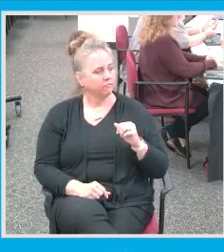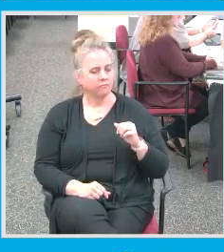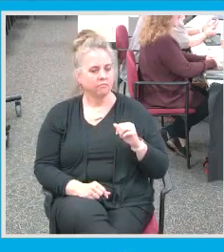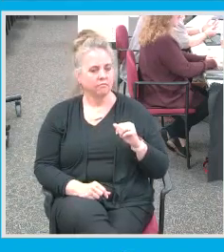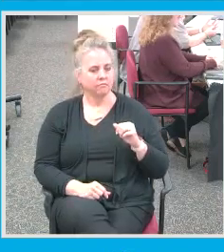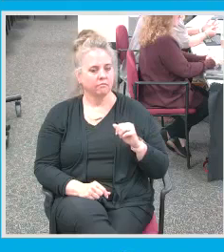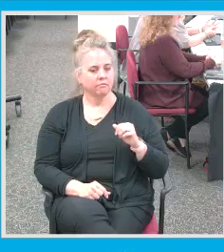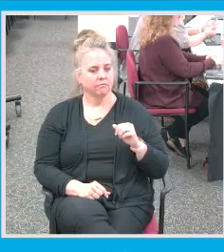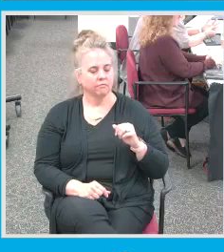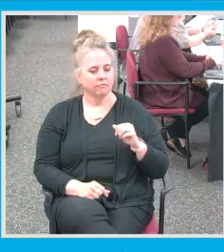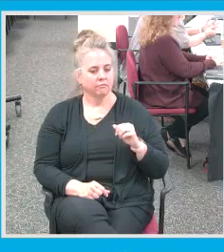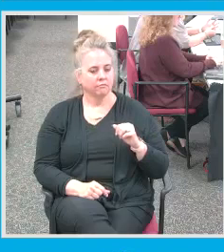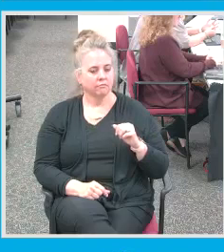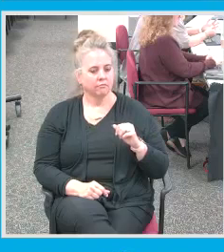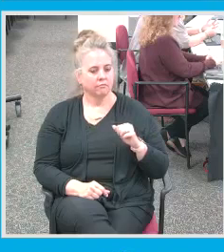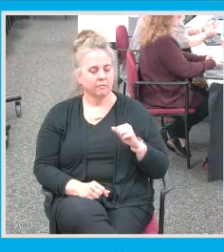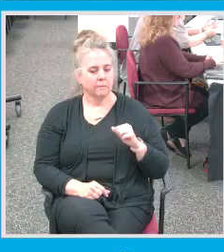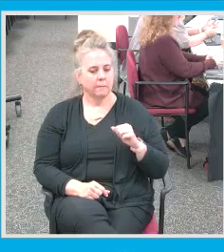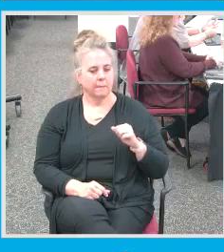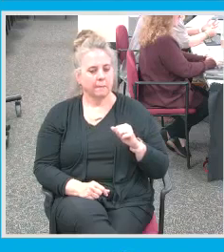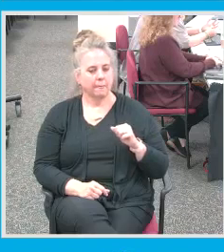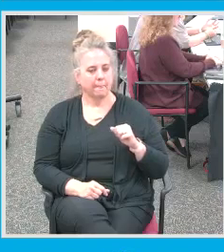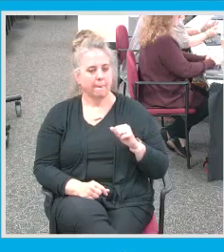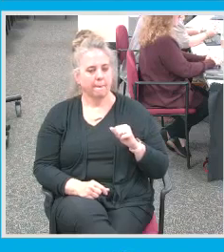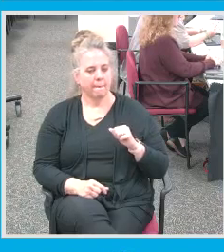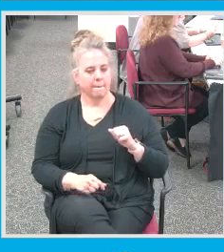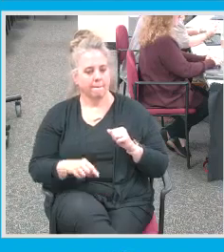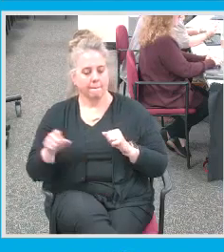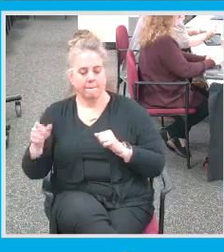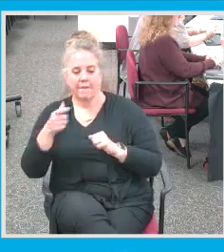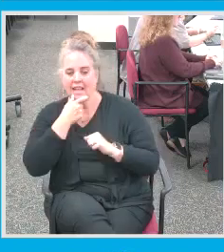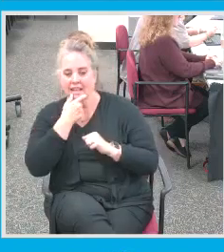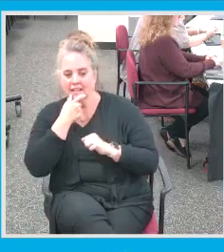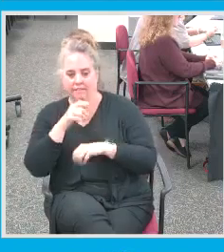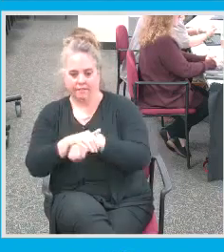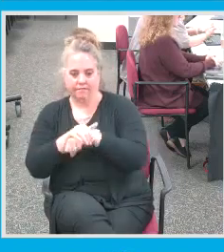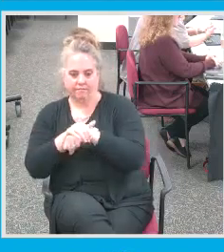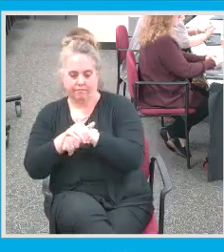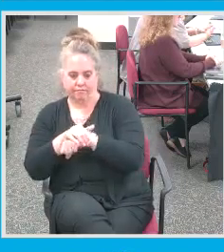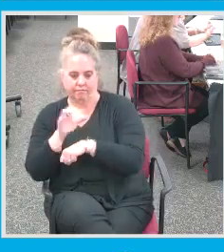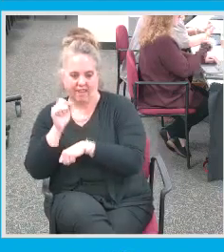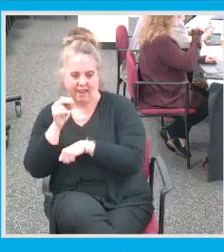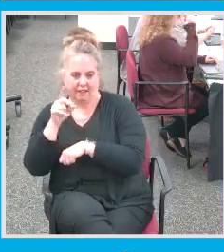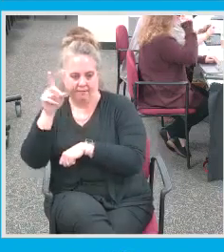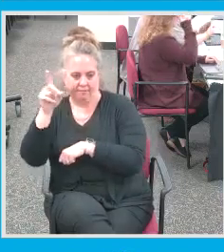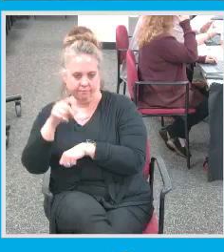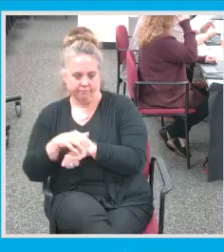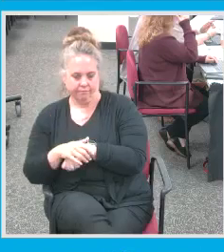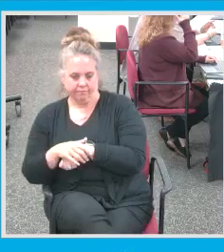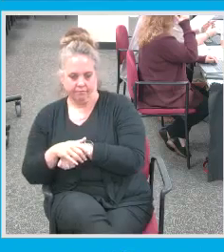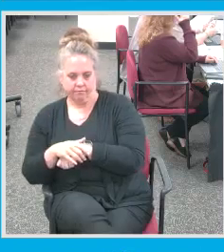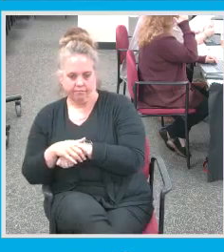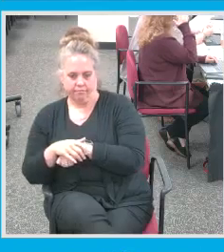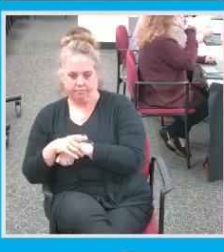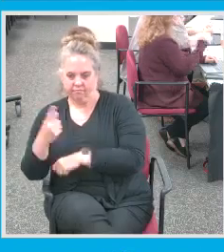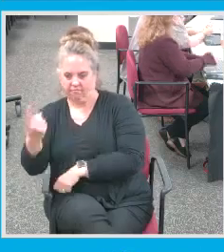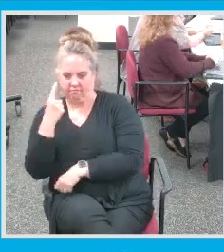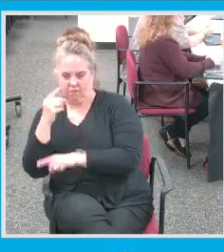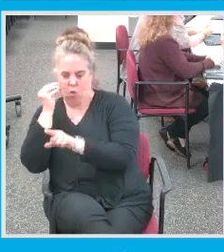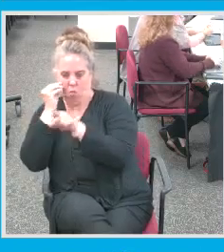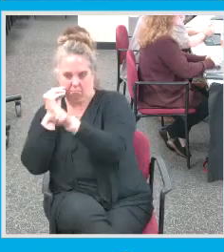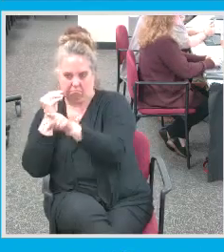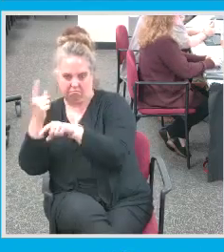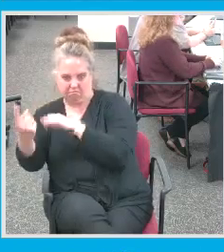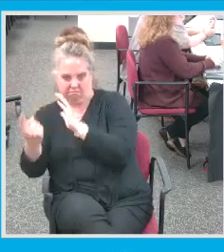is, in England, they have a lot of daytime home invasions. I mean, that happens a lot more in England than it does in the United States.